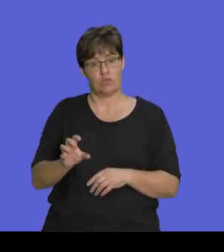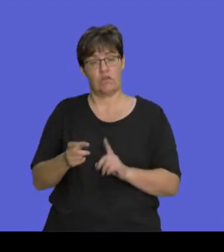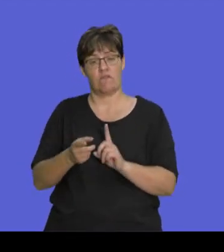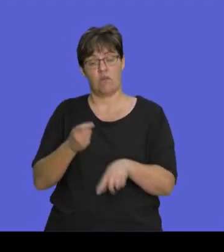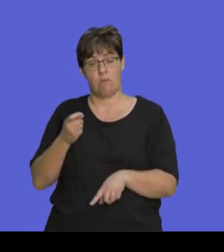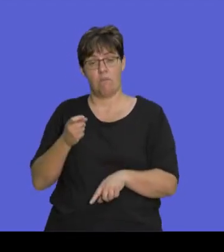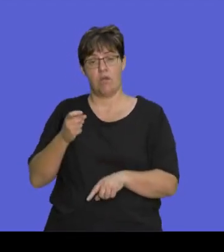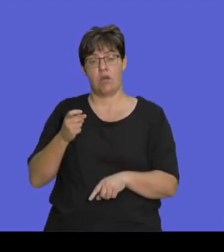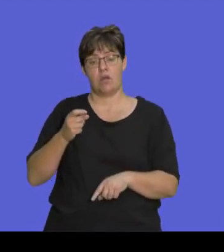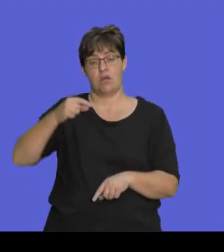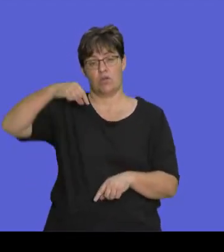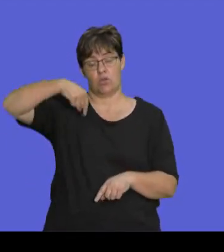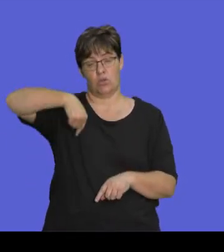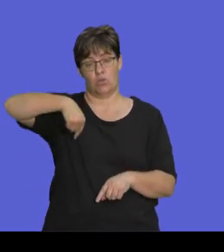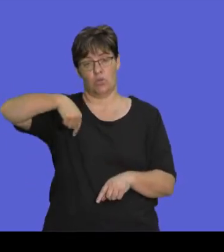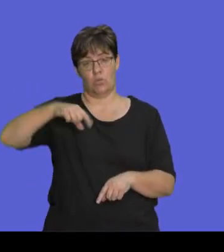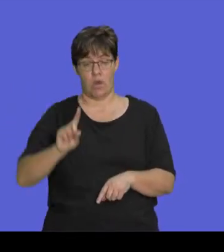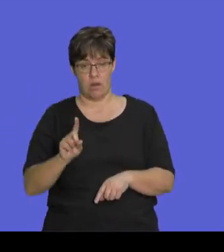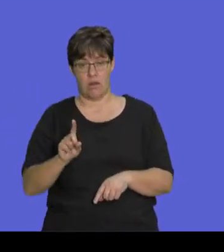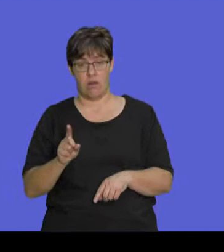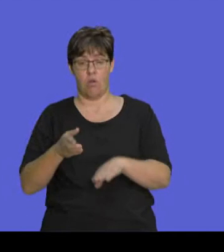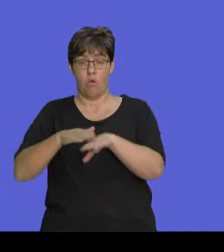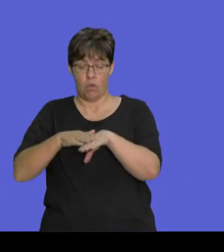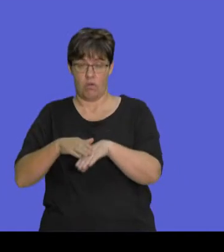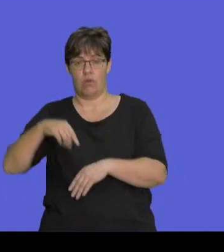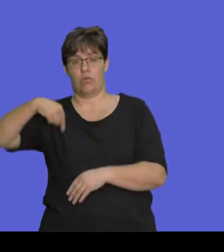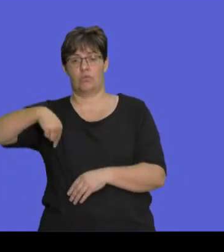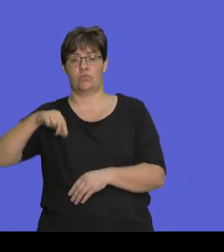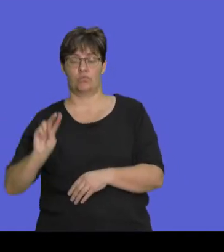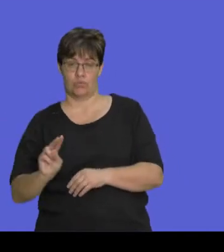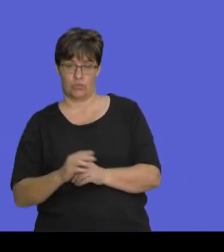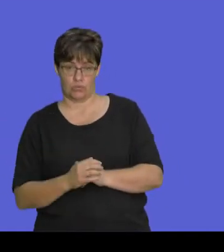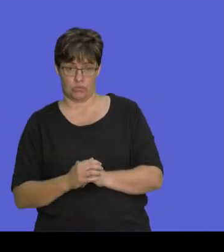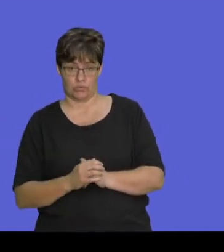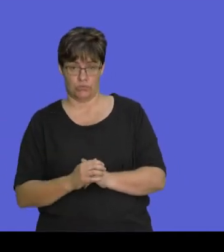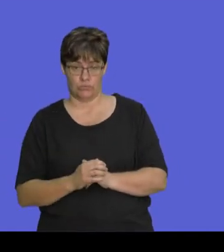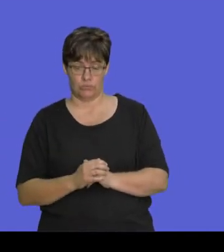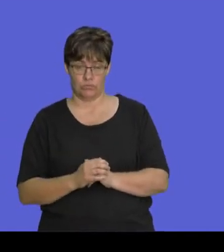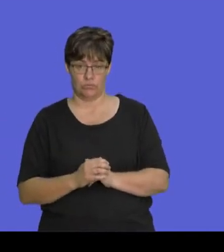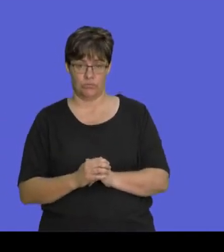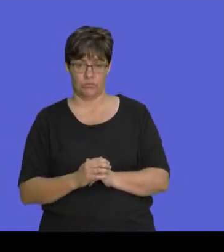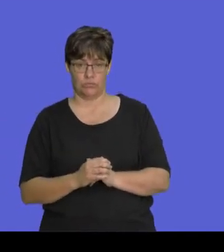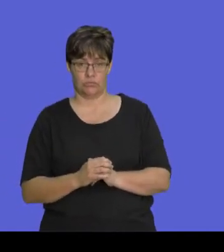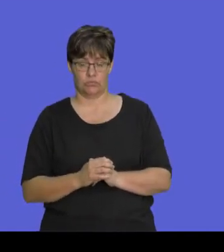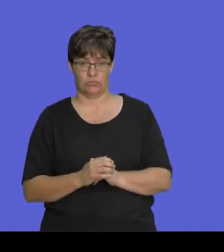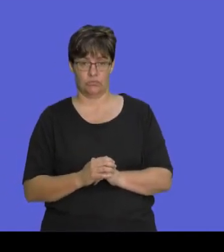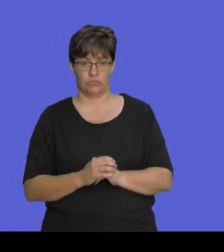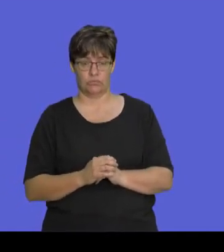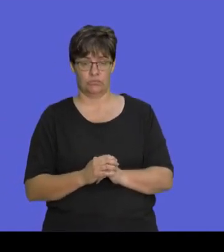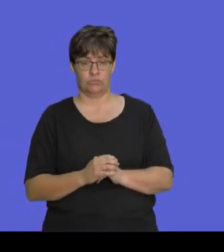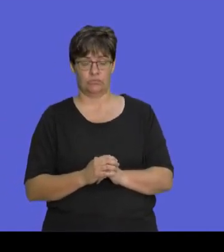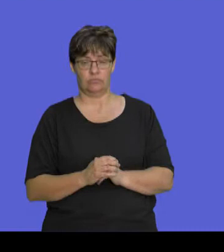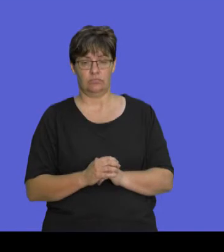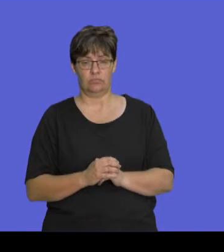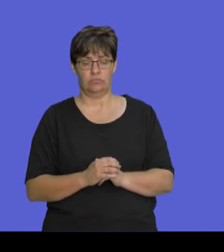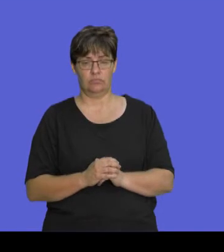Q1, okay, on Q2, right? Now, if these